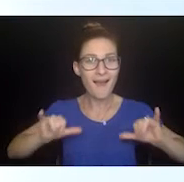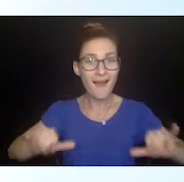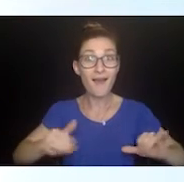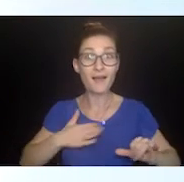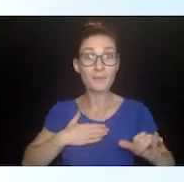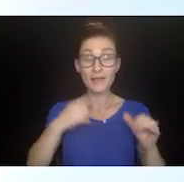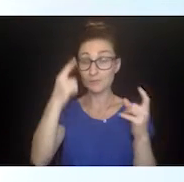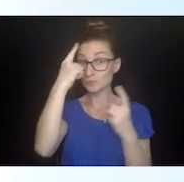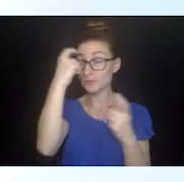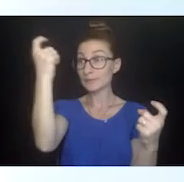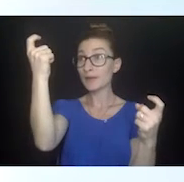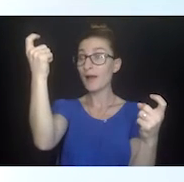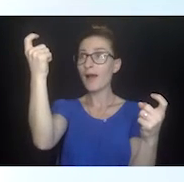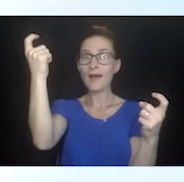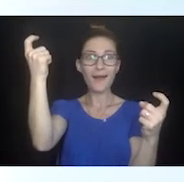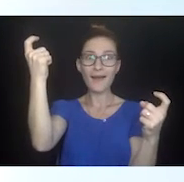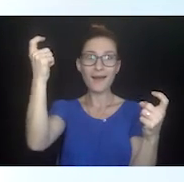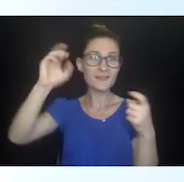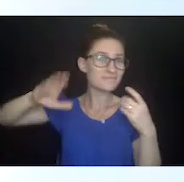my dreams have come